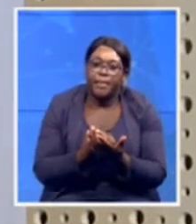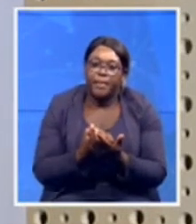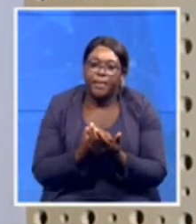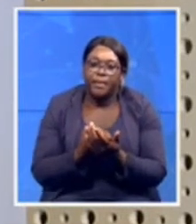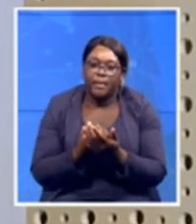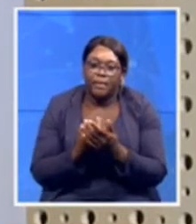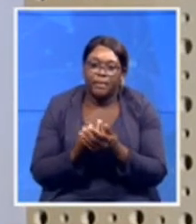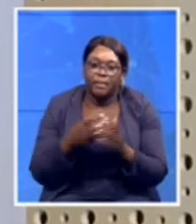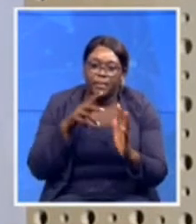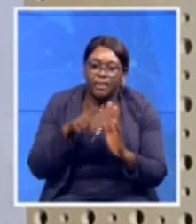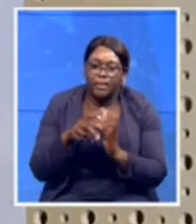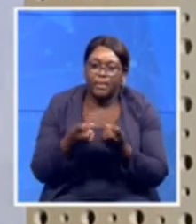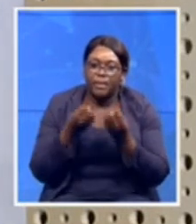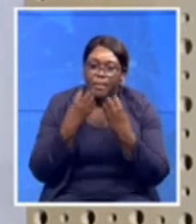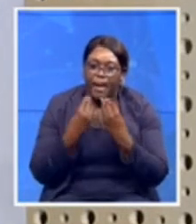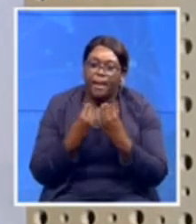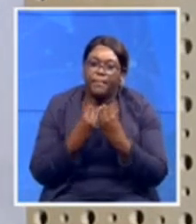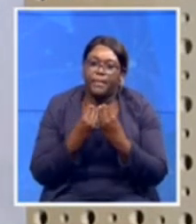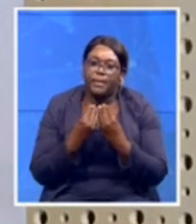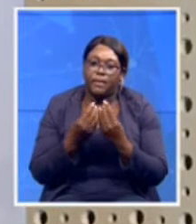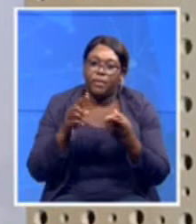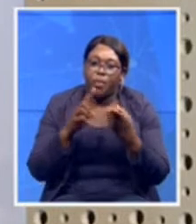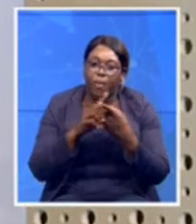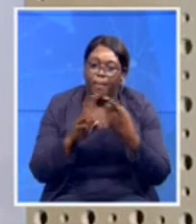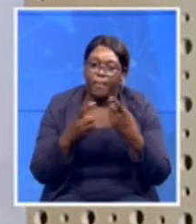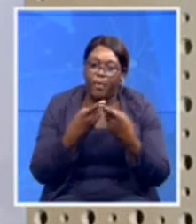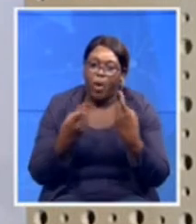that currently we are doing,